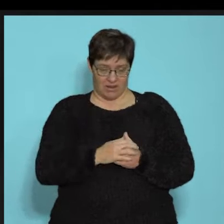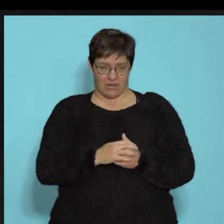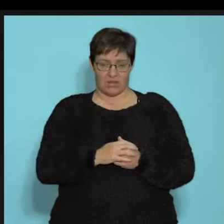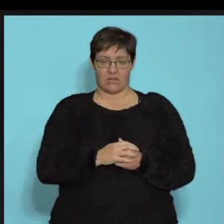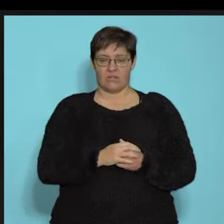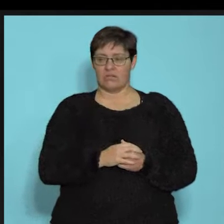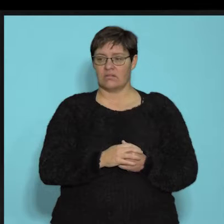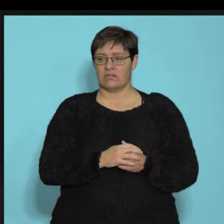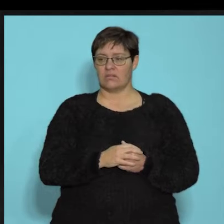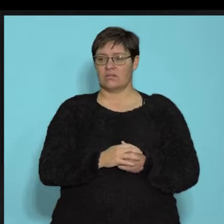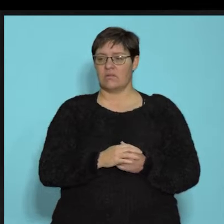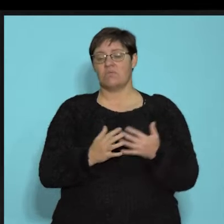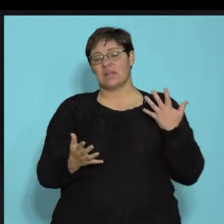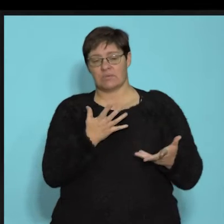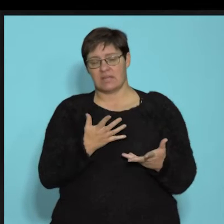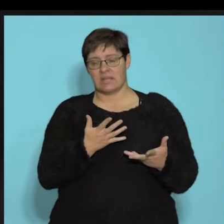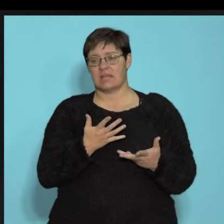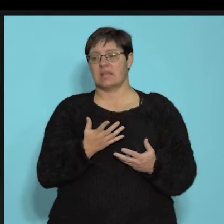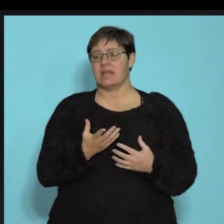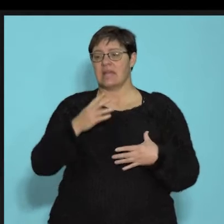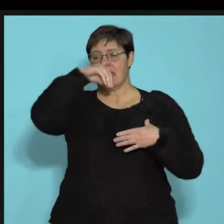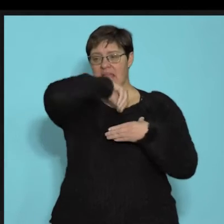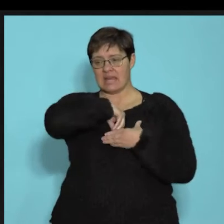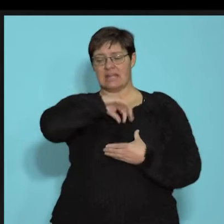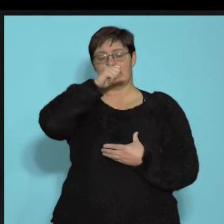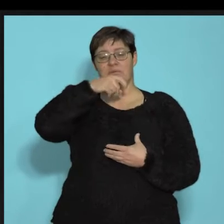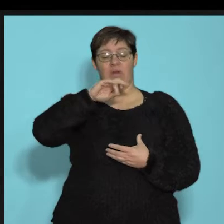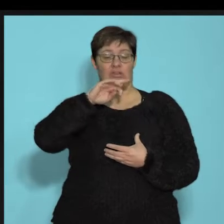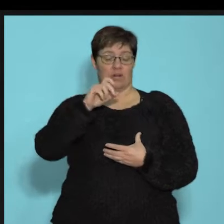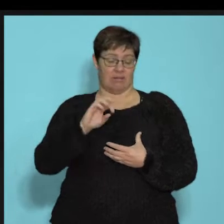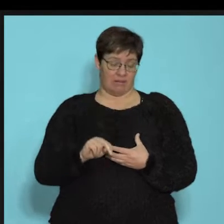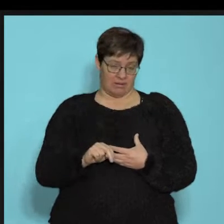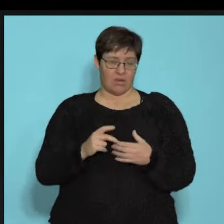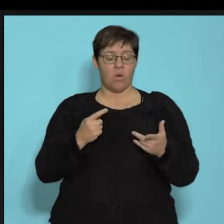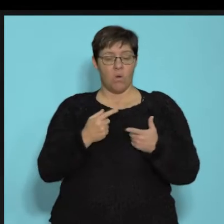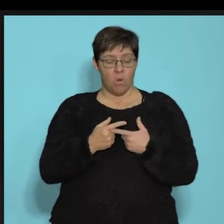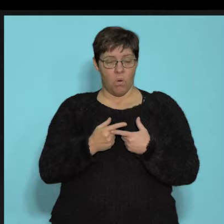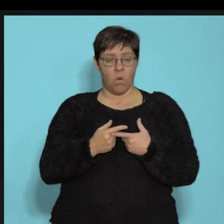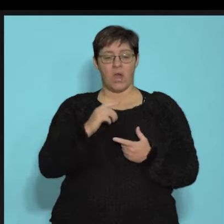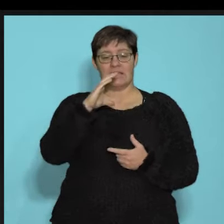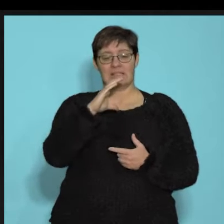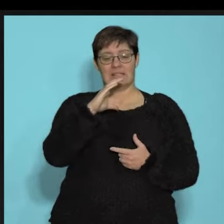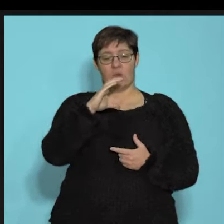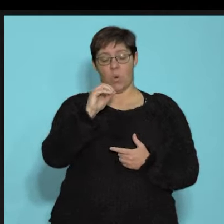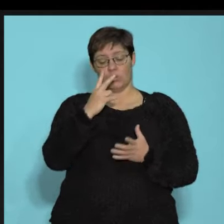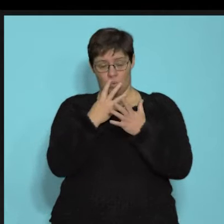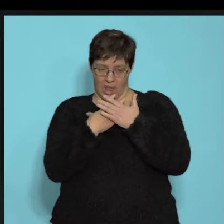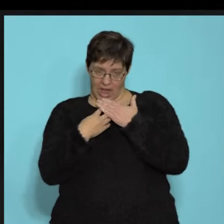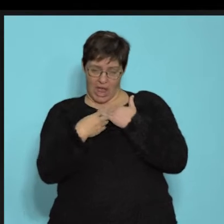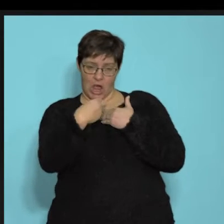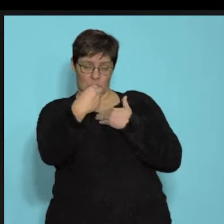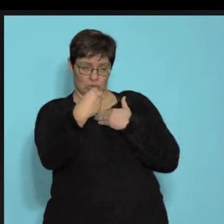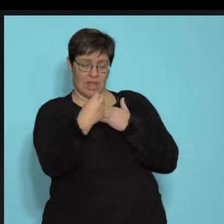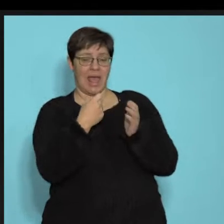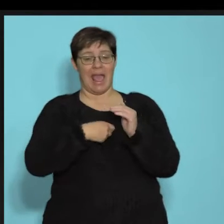word inspiration is used, right? Or I'm going to get carbon dioxide out.